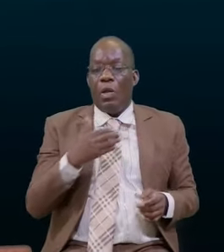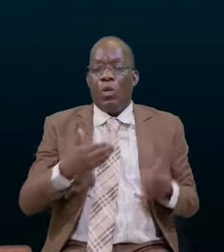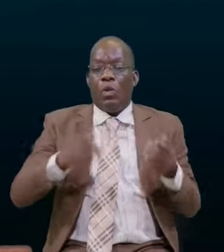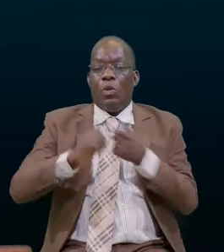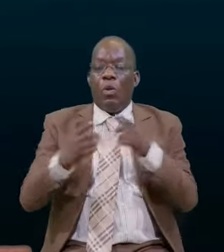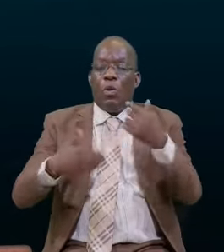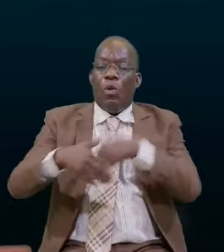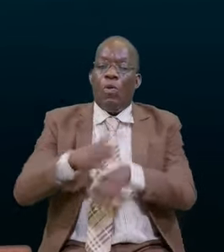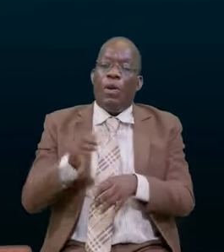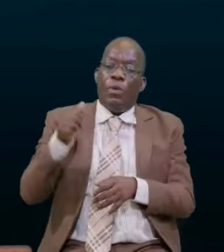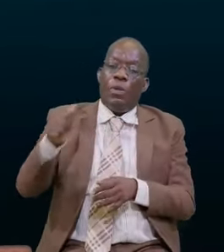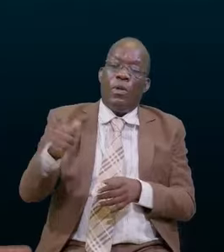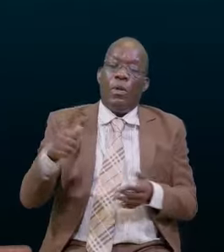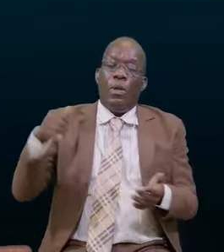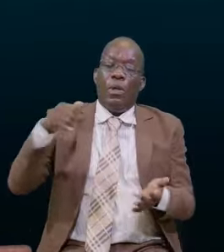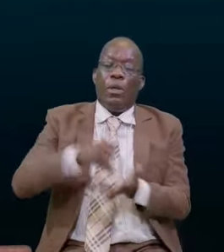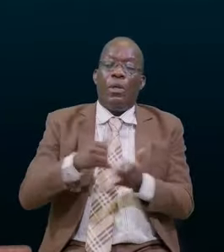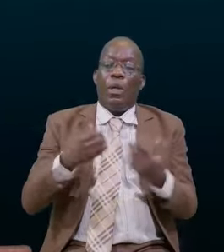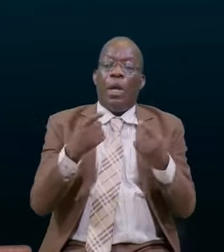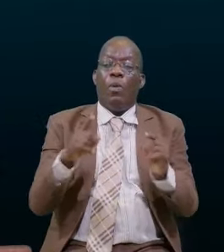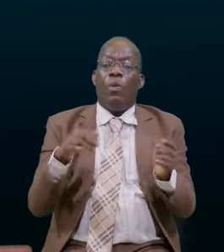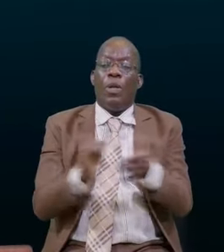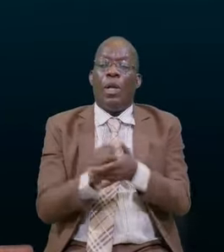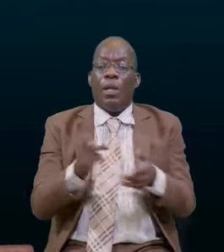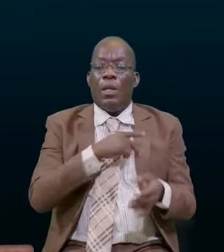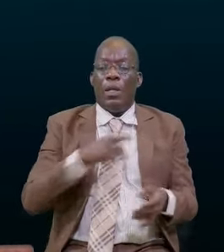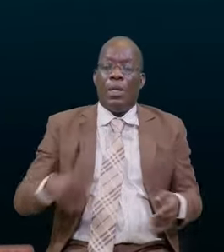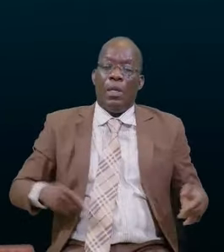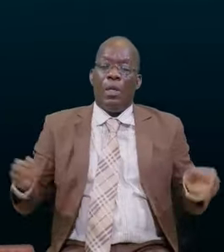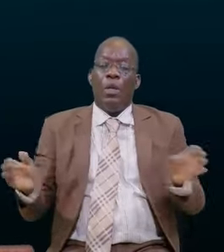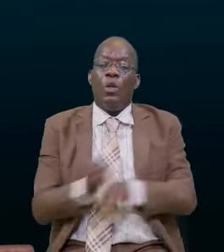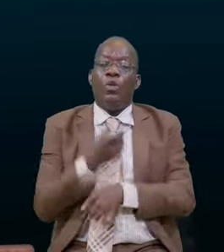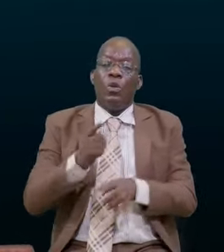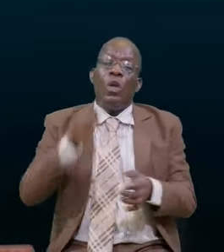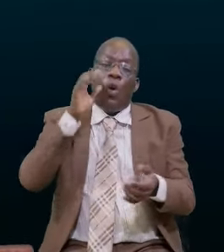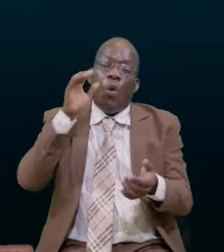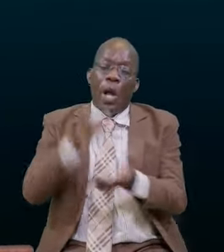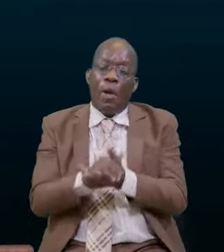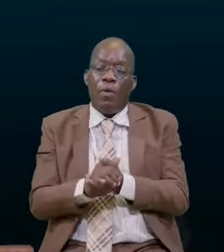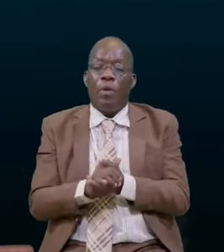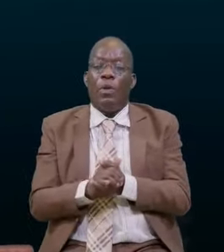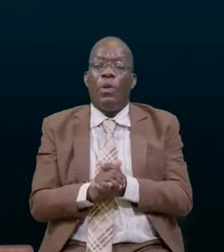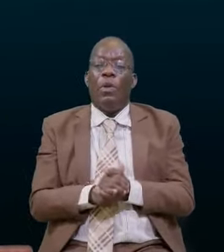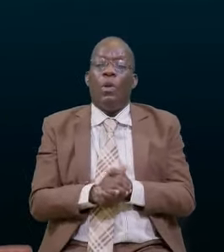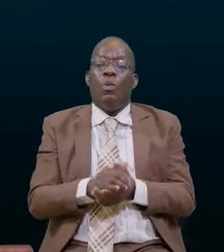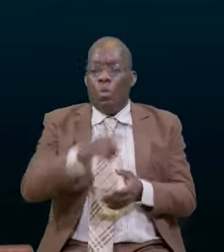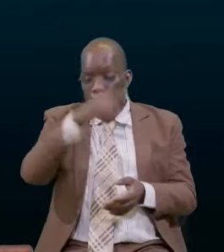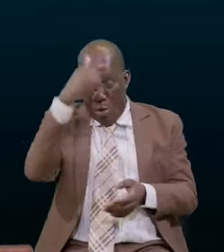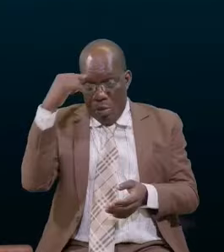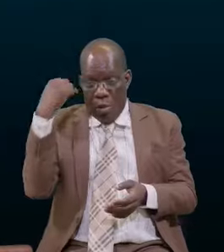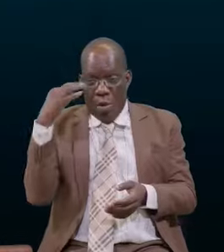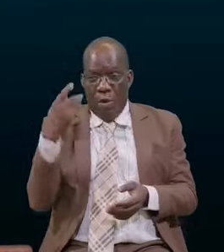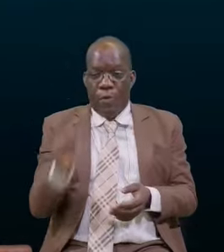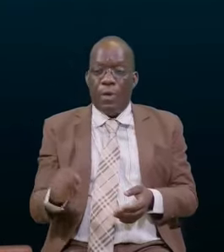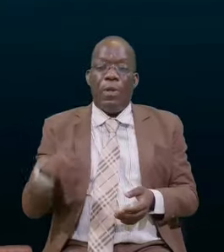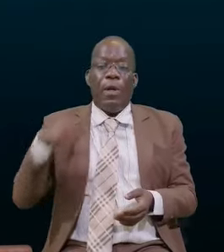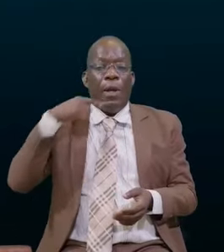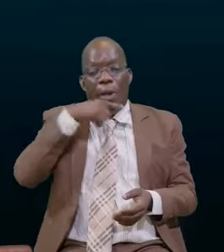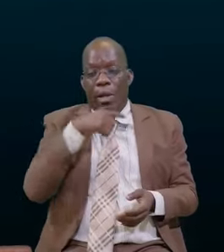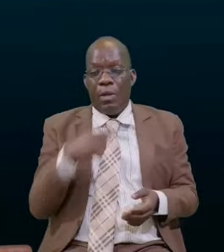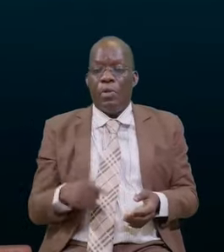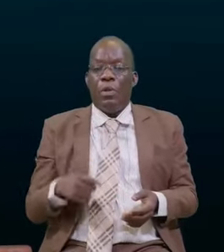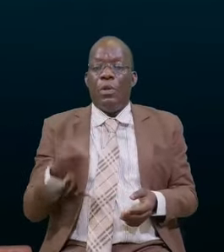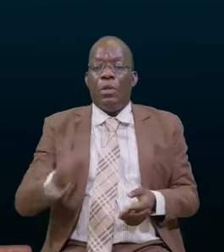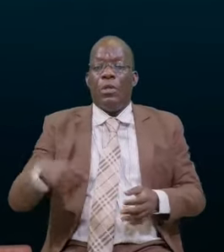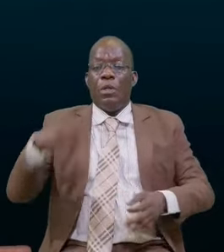happened that abim took Sarah on the basis of the lies that Abraham told him and you know the consequence of God Came